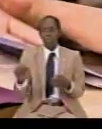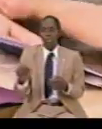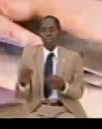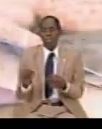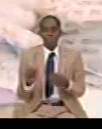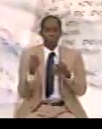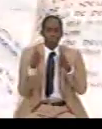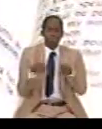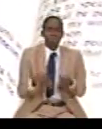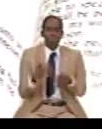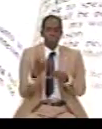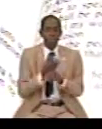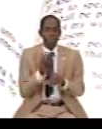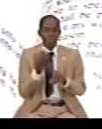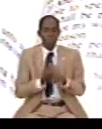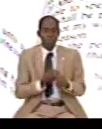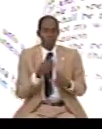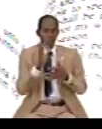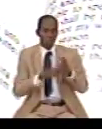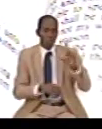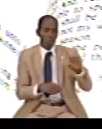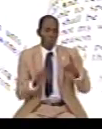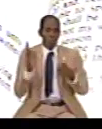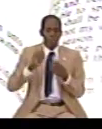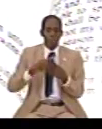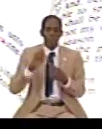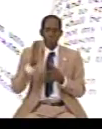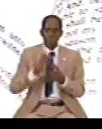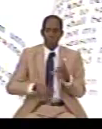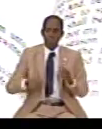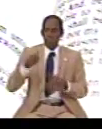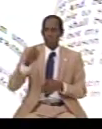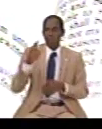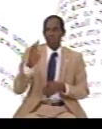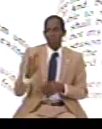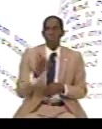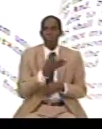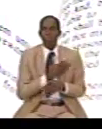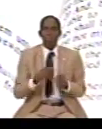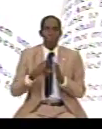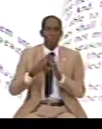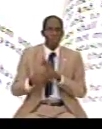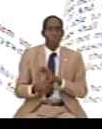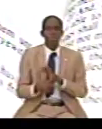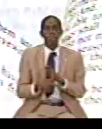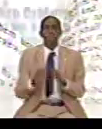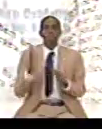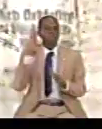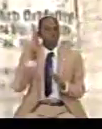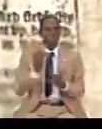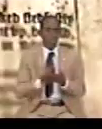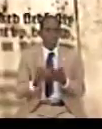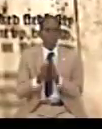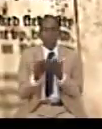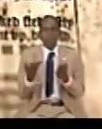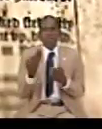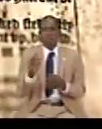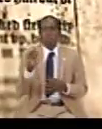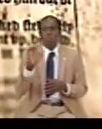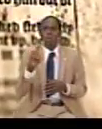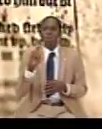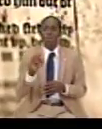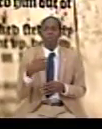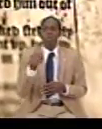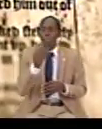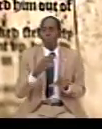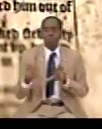from chapter 1 to chapter 2, all through to chapter 24, and then later I was going to write Acts of the Apostles. Who did he write Acts